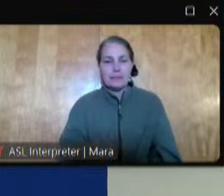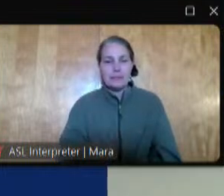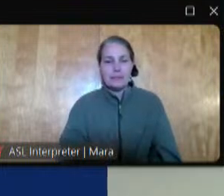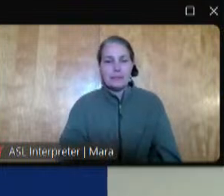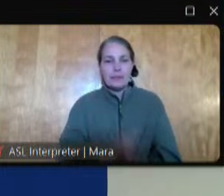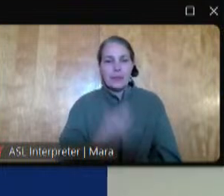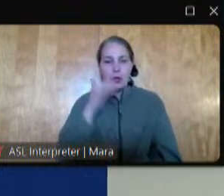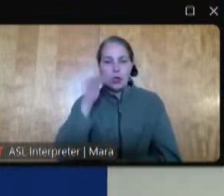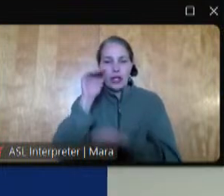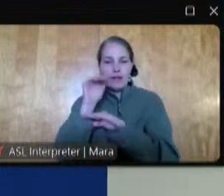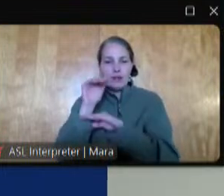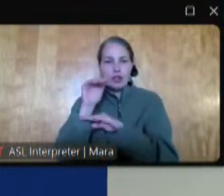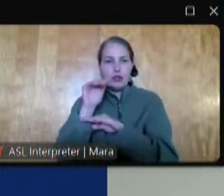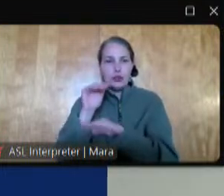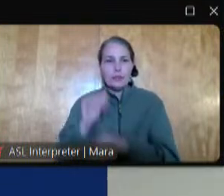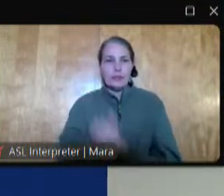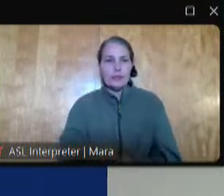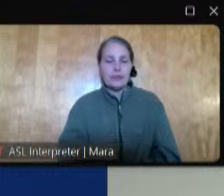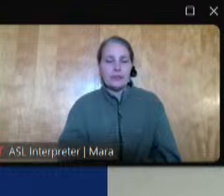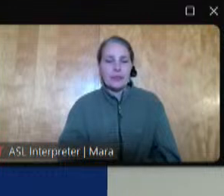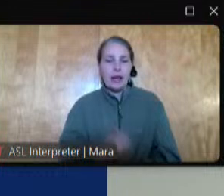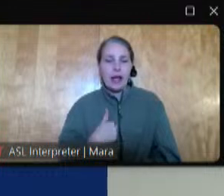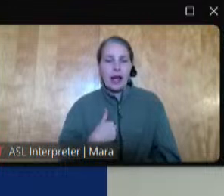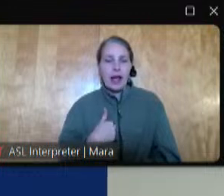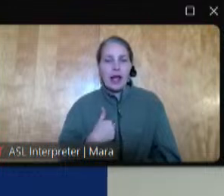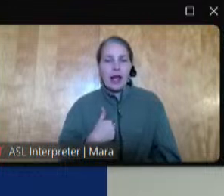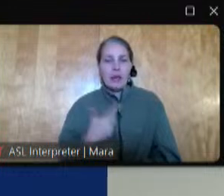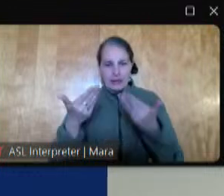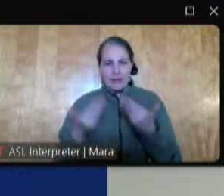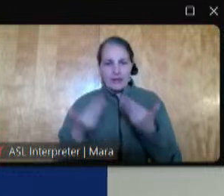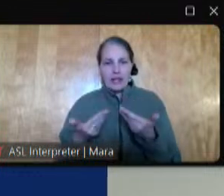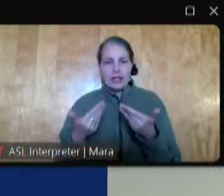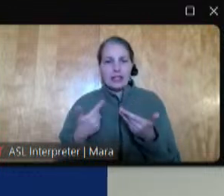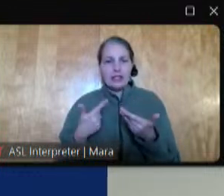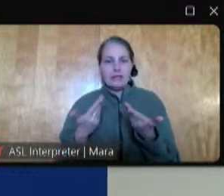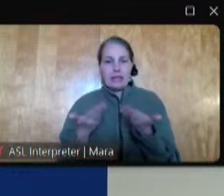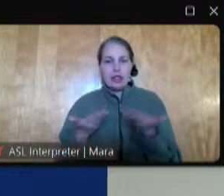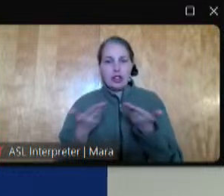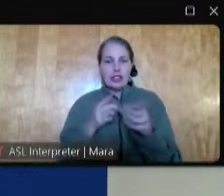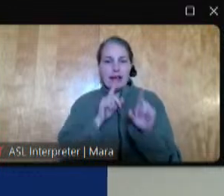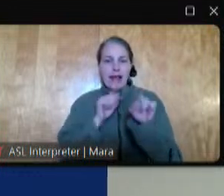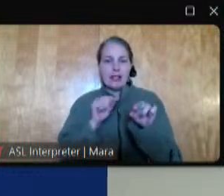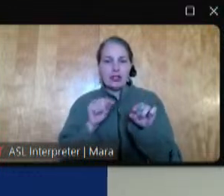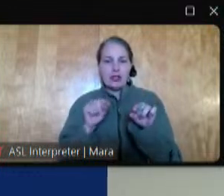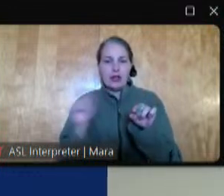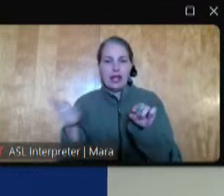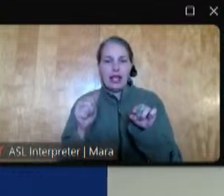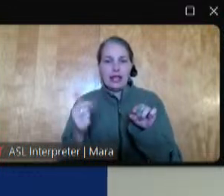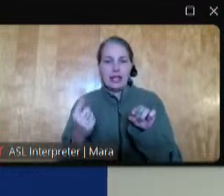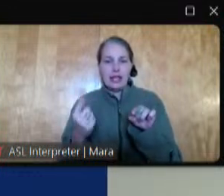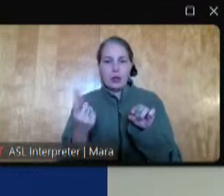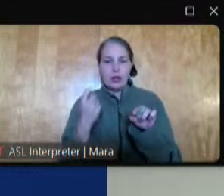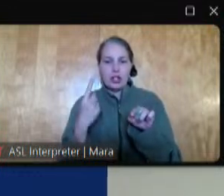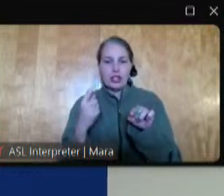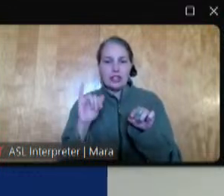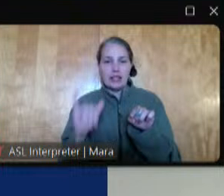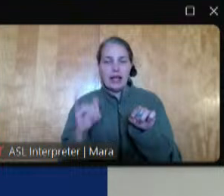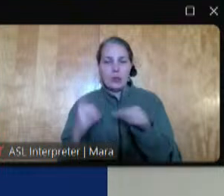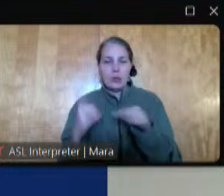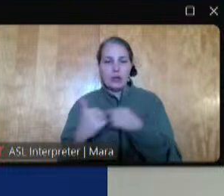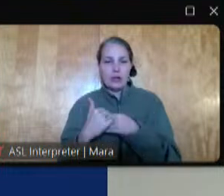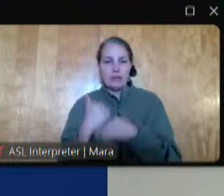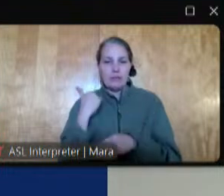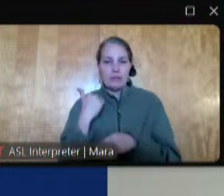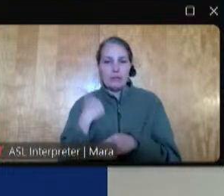Good afternoon. So I was asked to be on to answer any questions. Have any questions been submitted that you'd like us to address, or we can